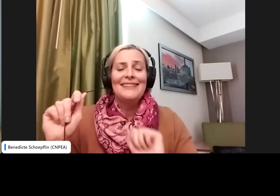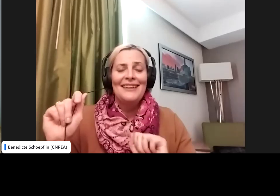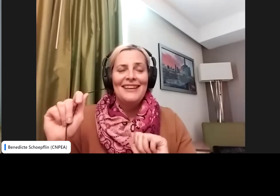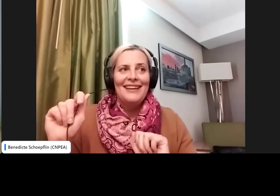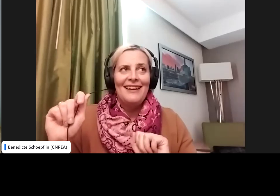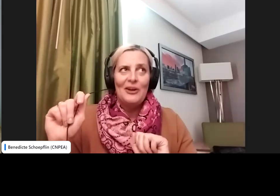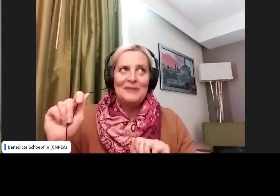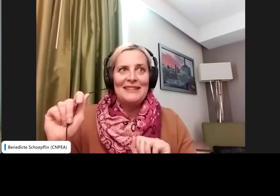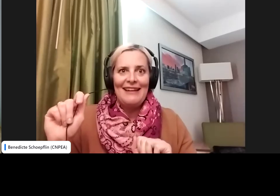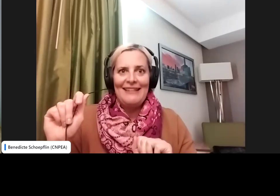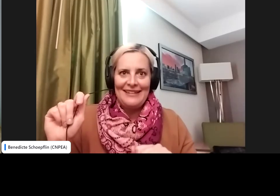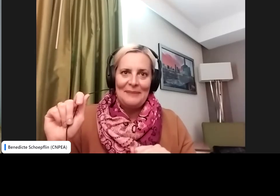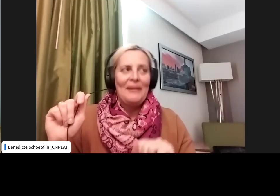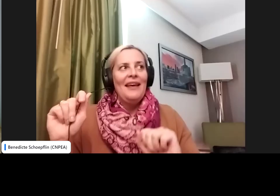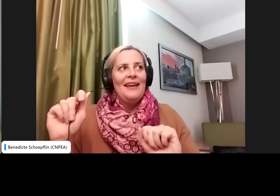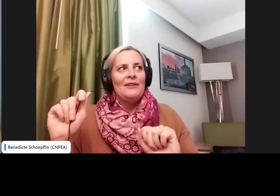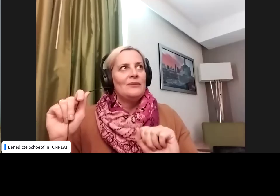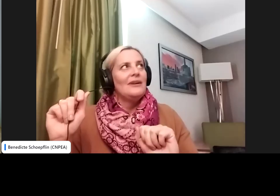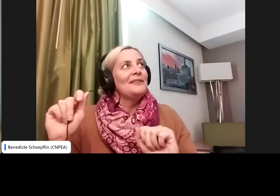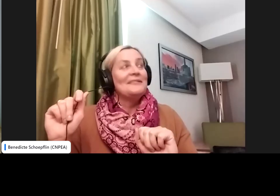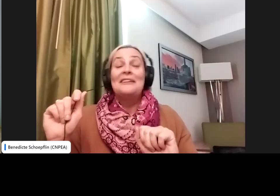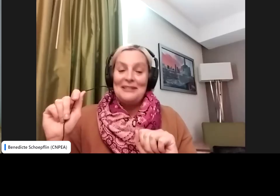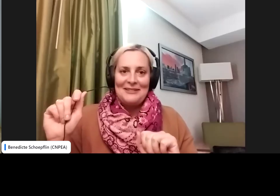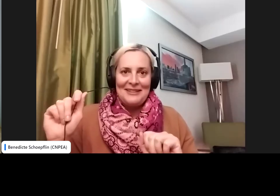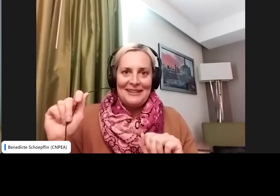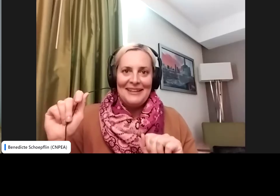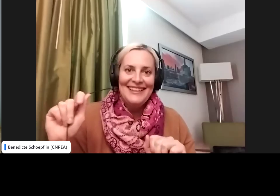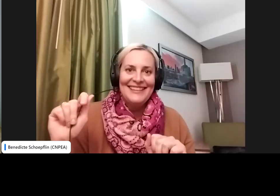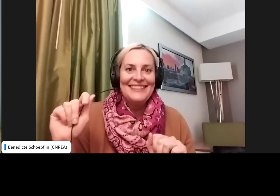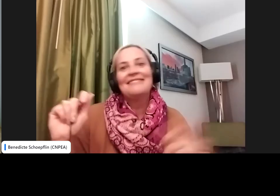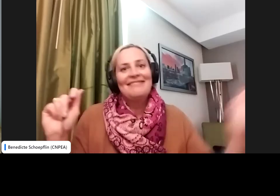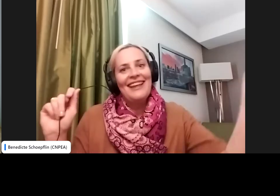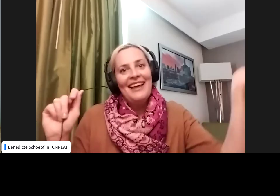And Entente Égale Canada. No, Entente Education Canada.